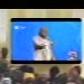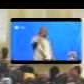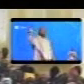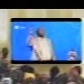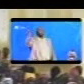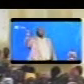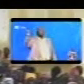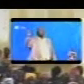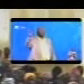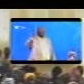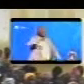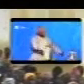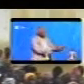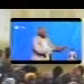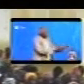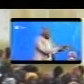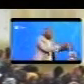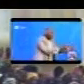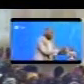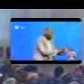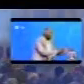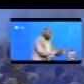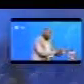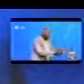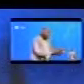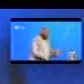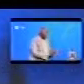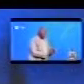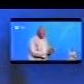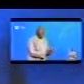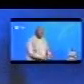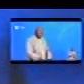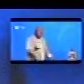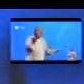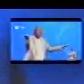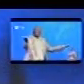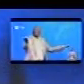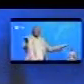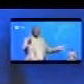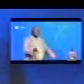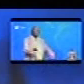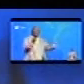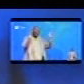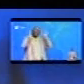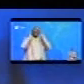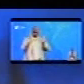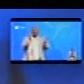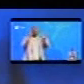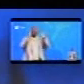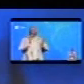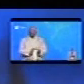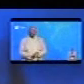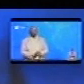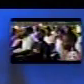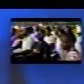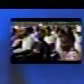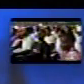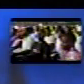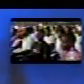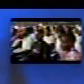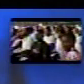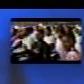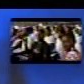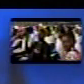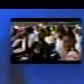And everything but that needs God to be done for your salvation, salvation will our happen mind, to you. Our